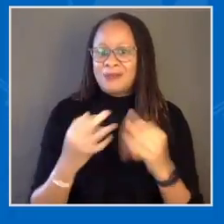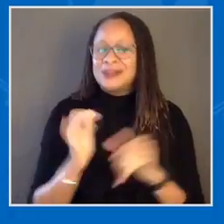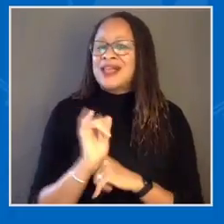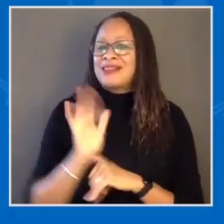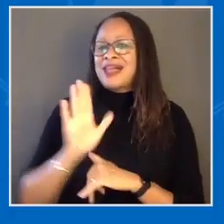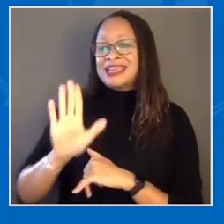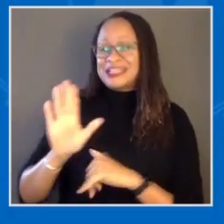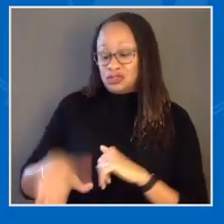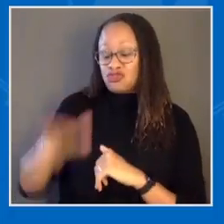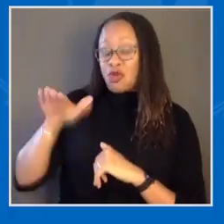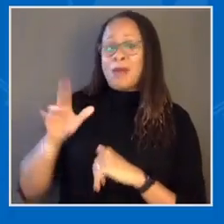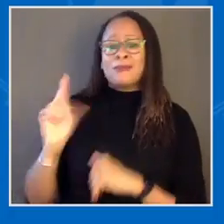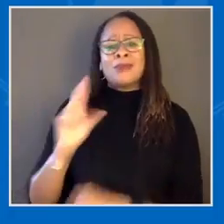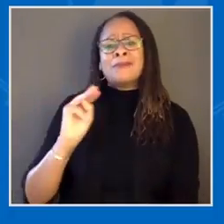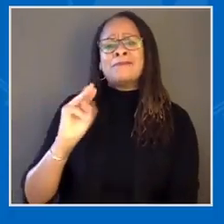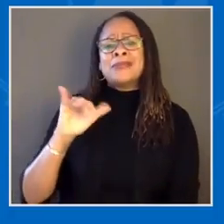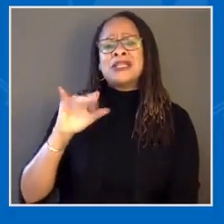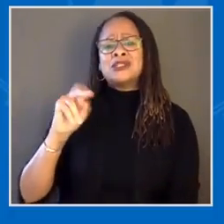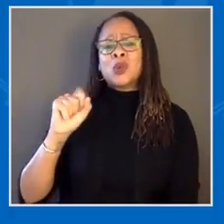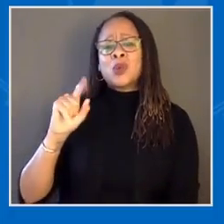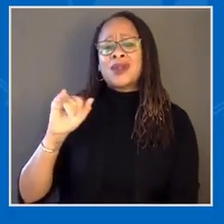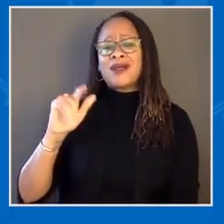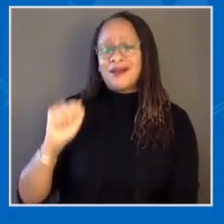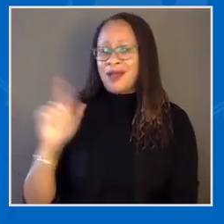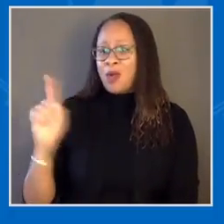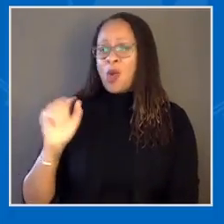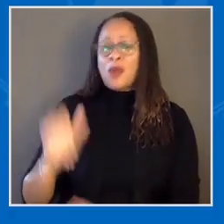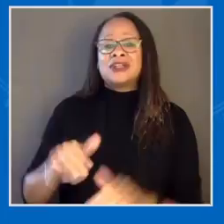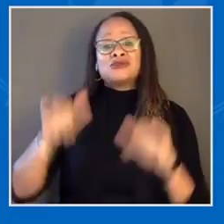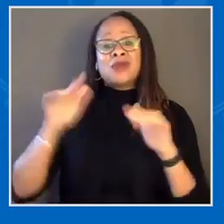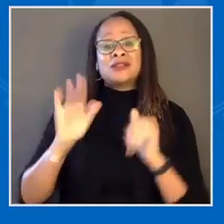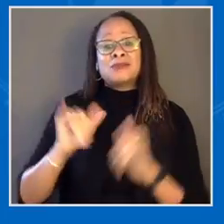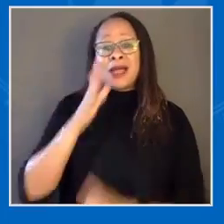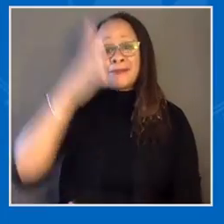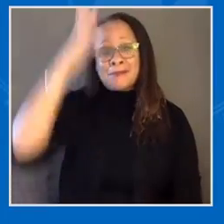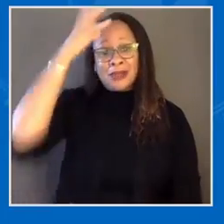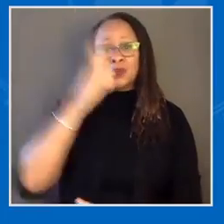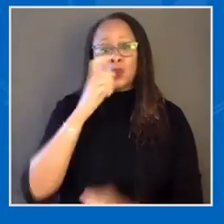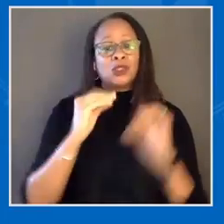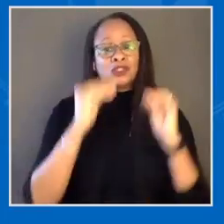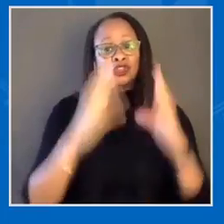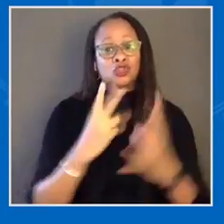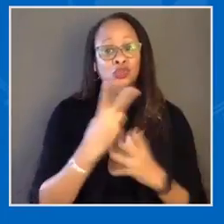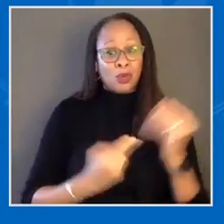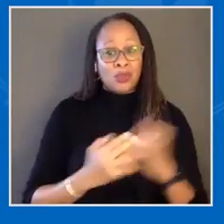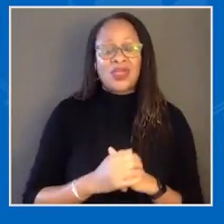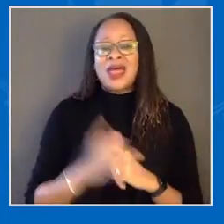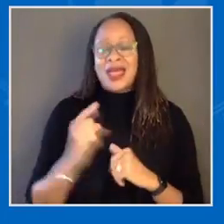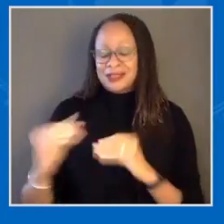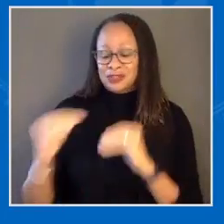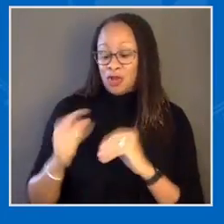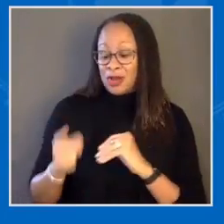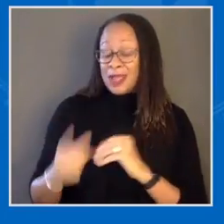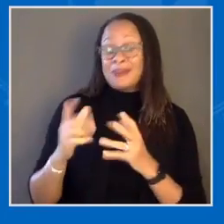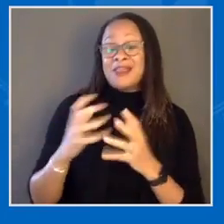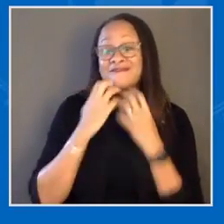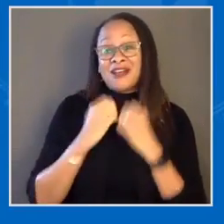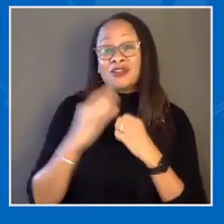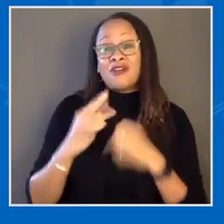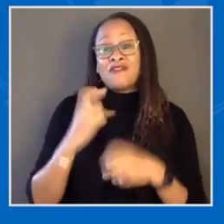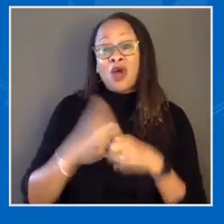up in Minnesota, where he was raised by parents who were educators and taught him the values of hard work,